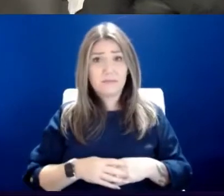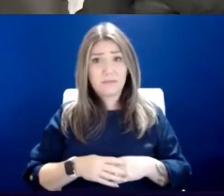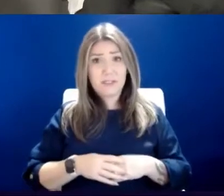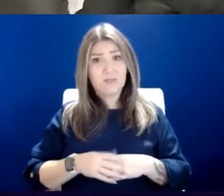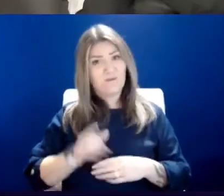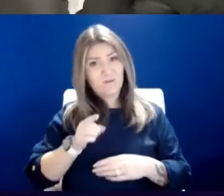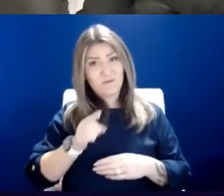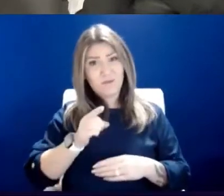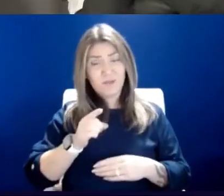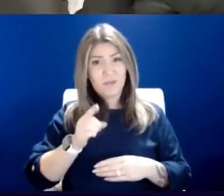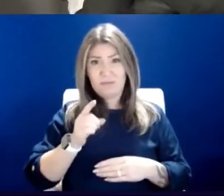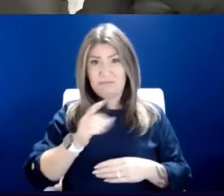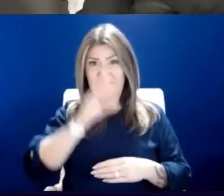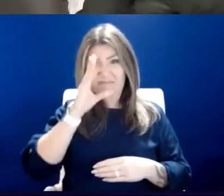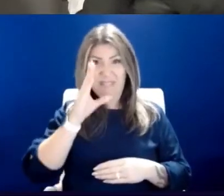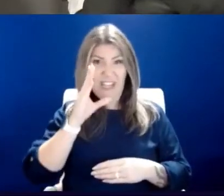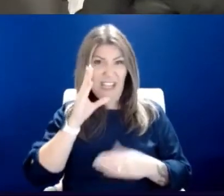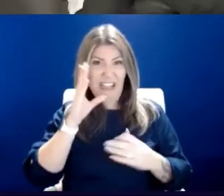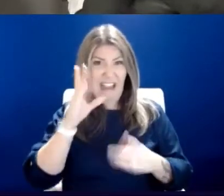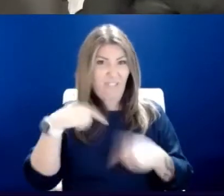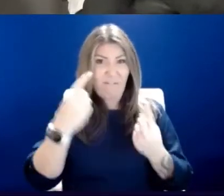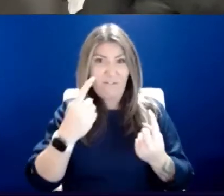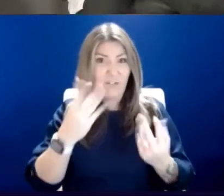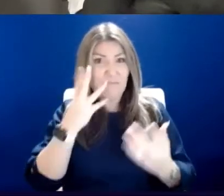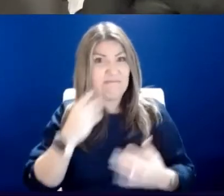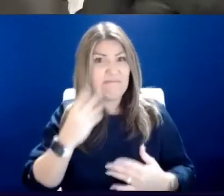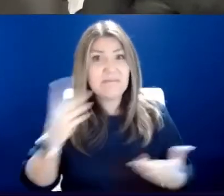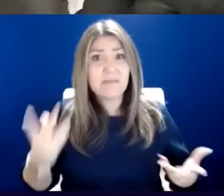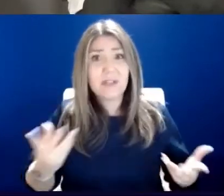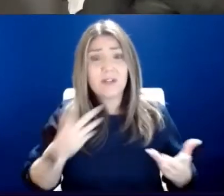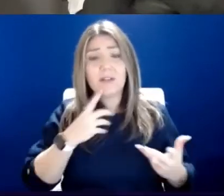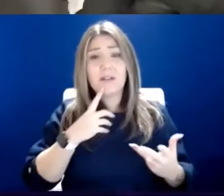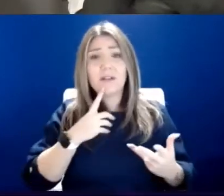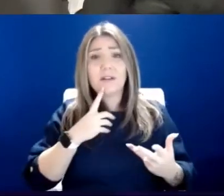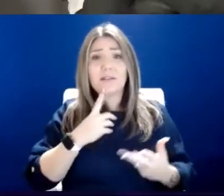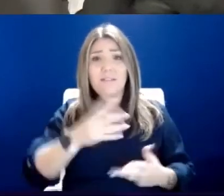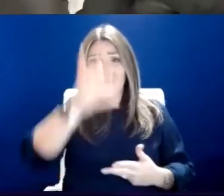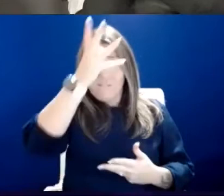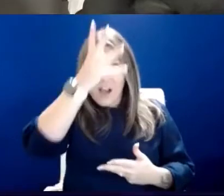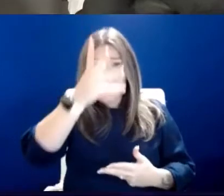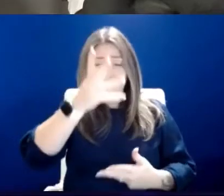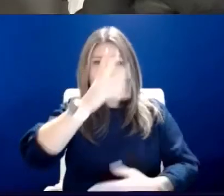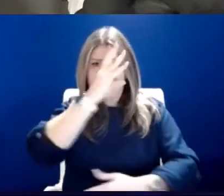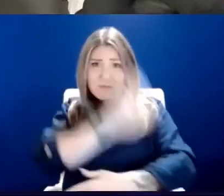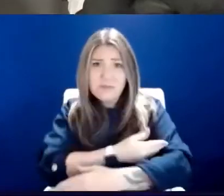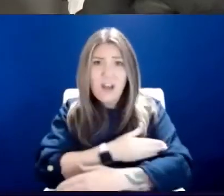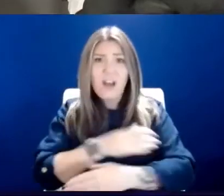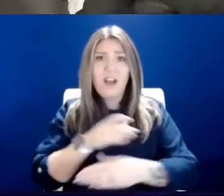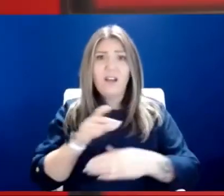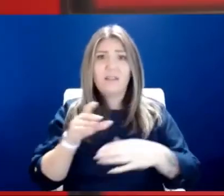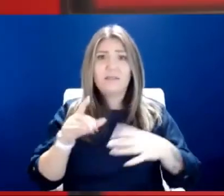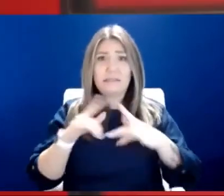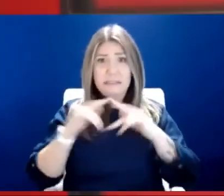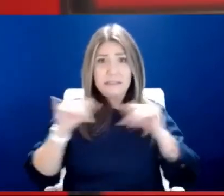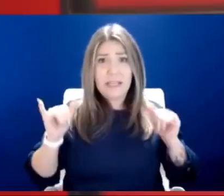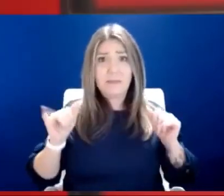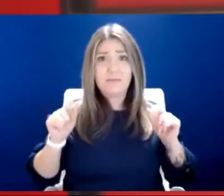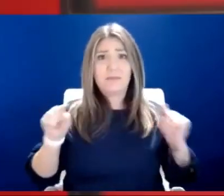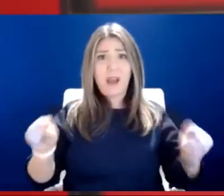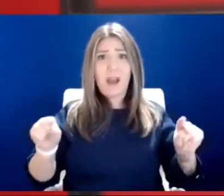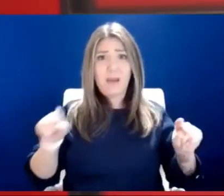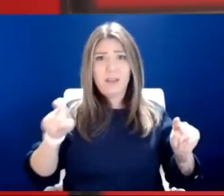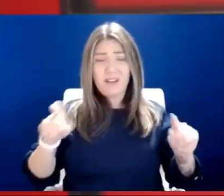like that before, where you had a father and son on the same floor and you had to have that conversation?